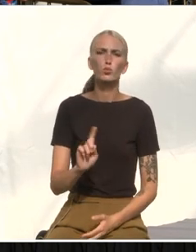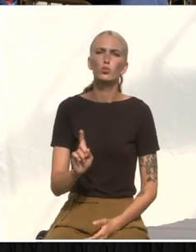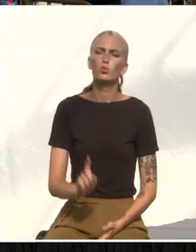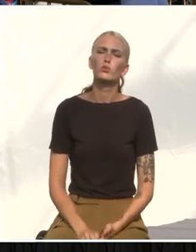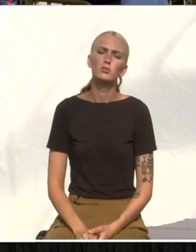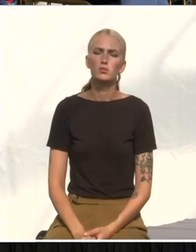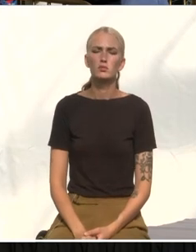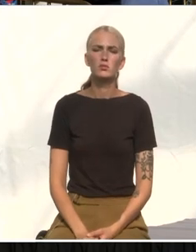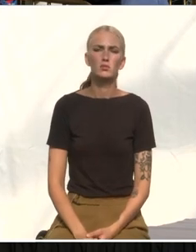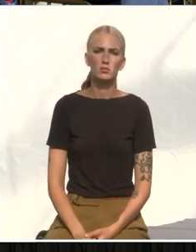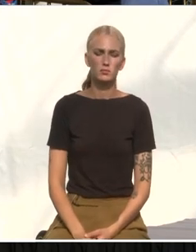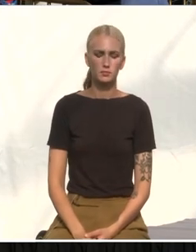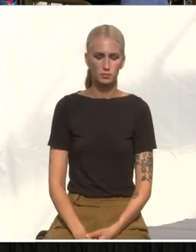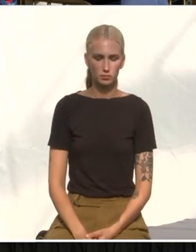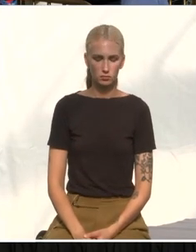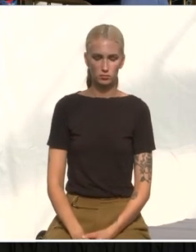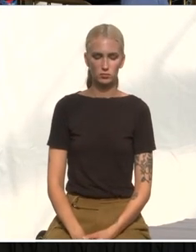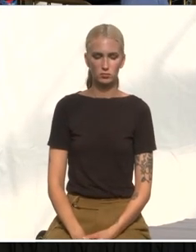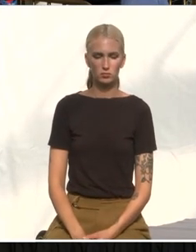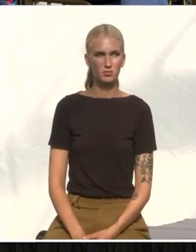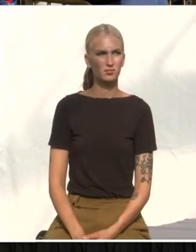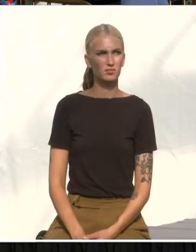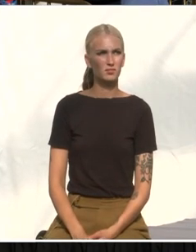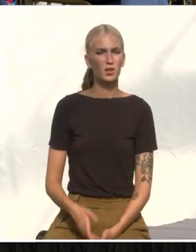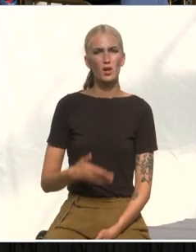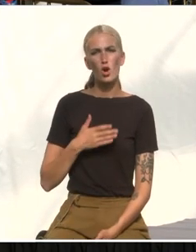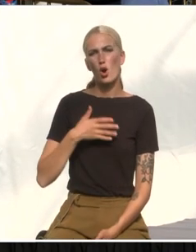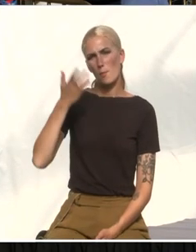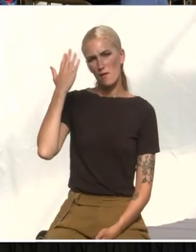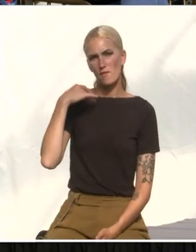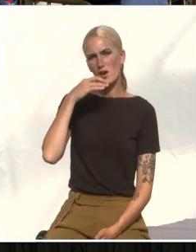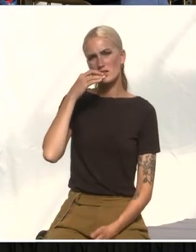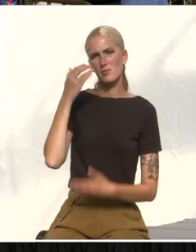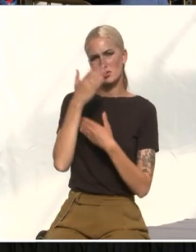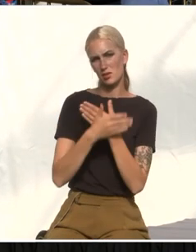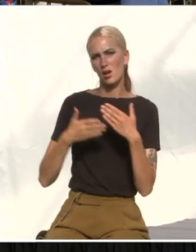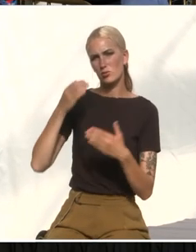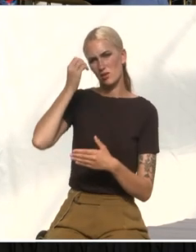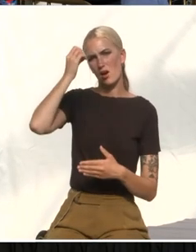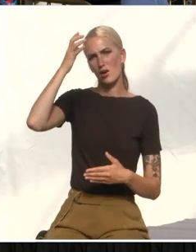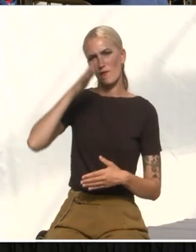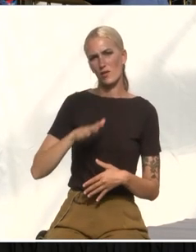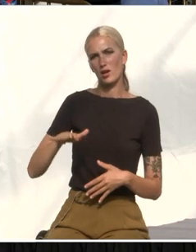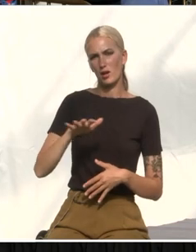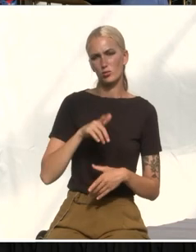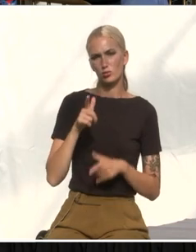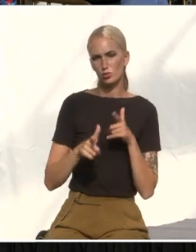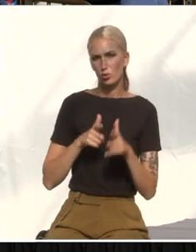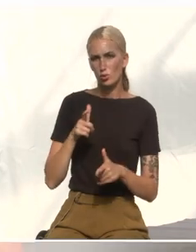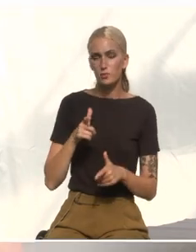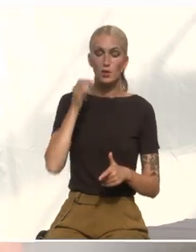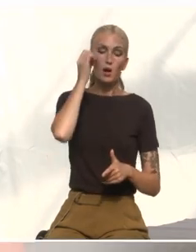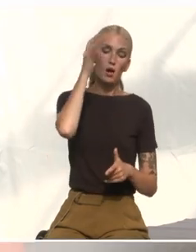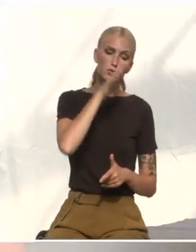So my previous background actually is in education, and working in both